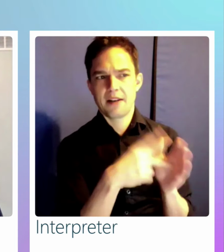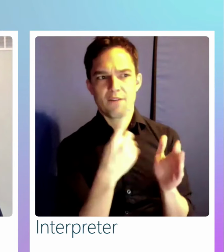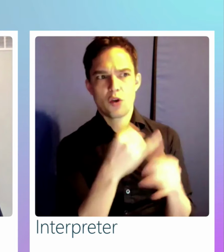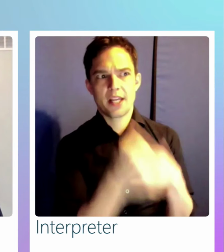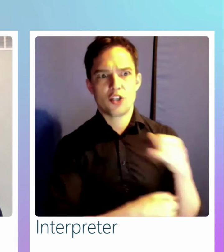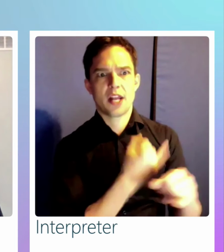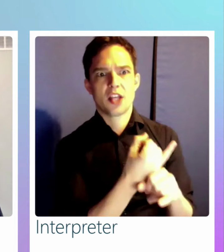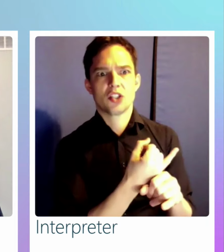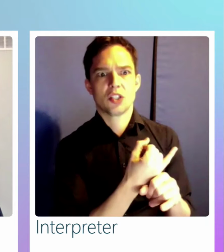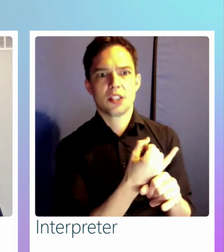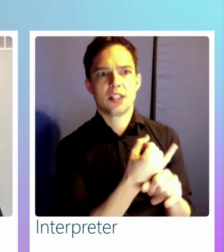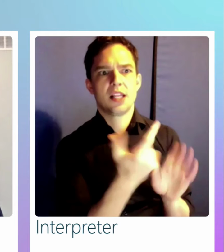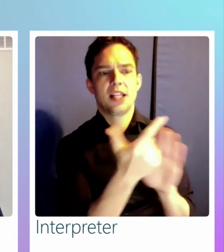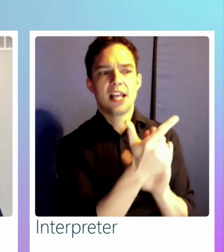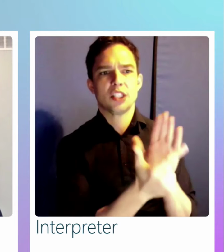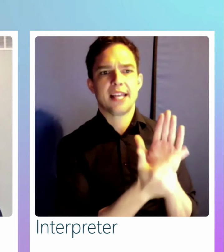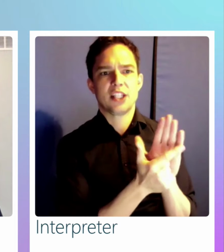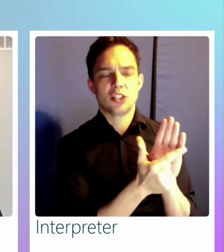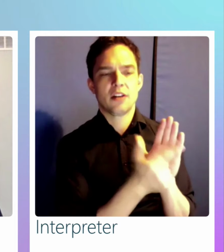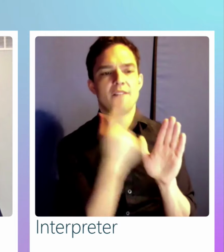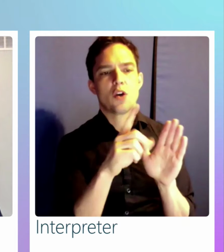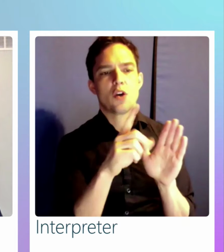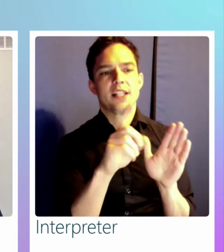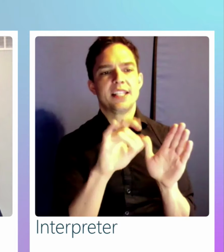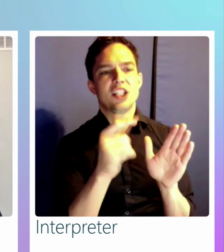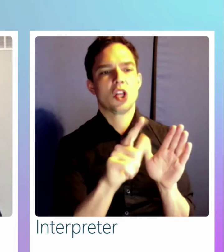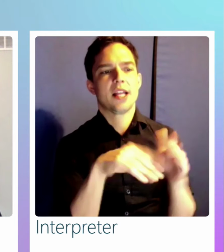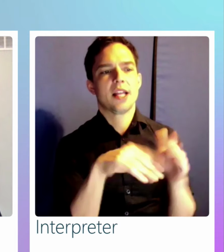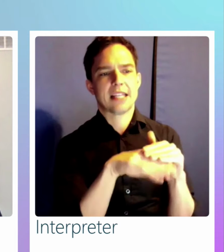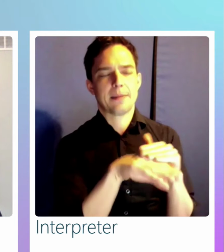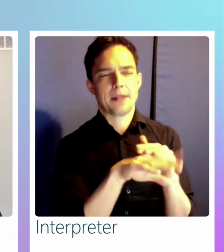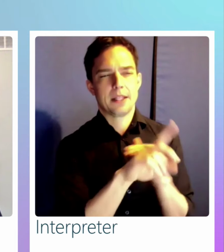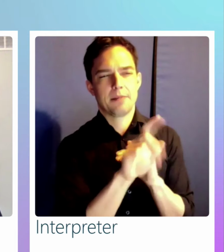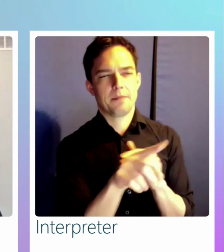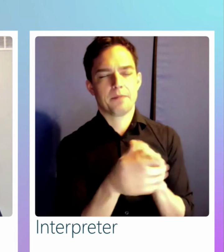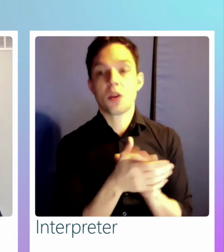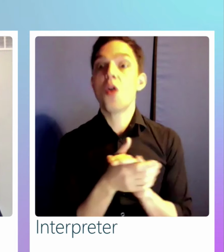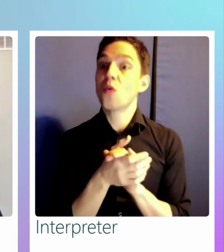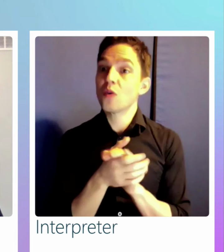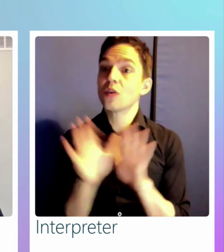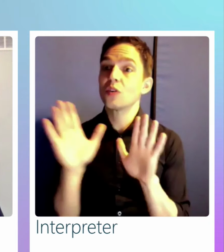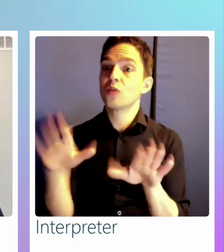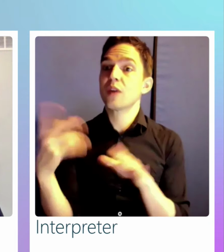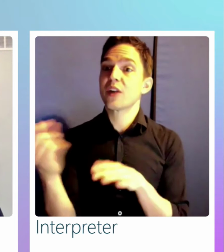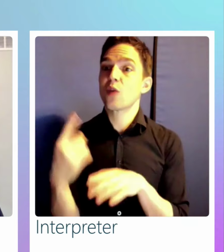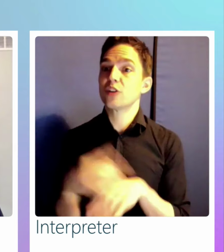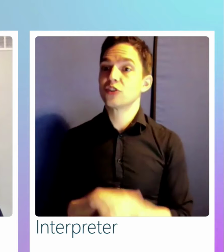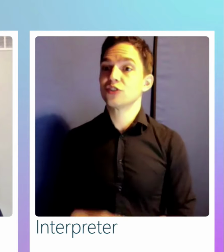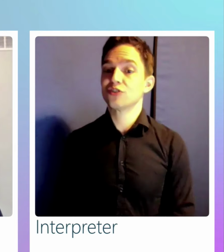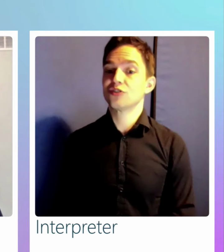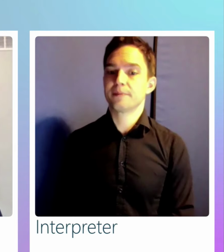international legislation for digital accessibility? Oh, that's a great question.